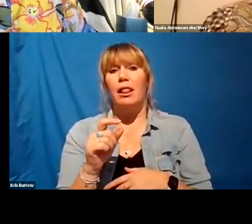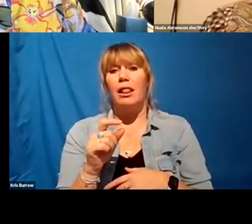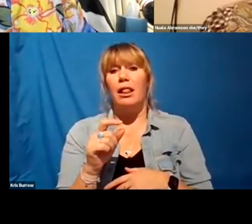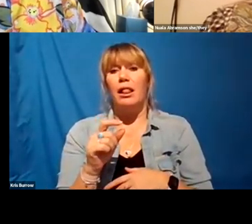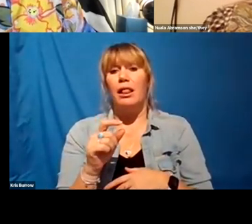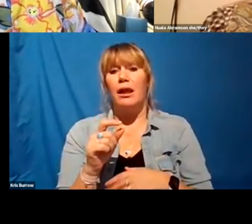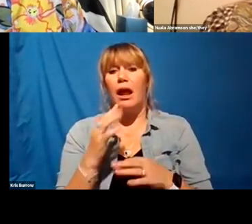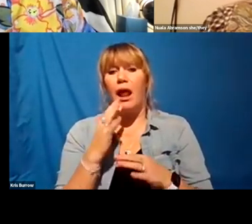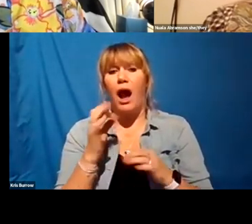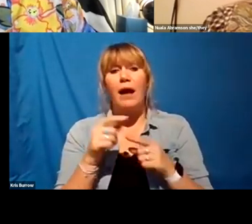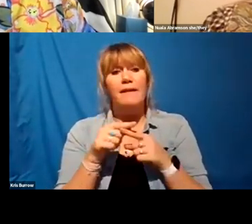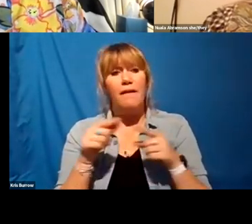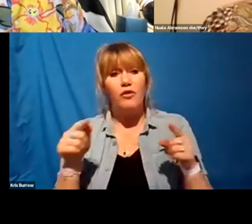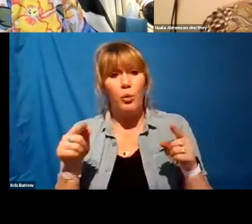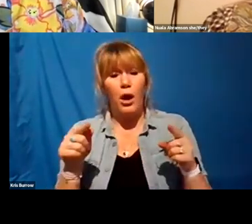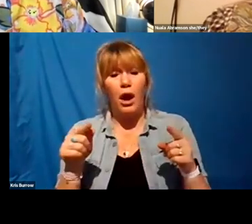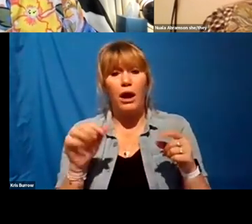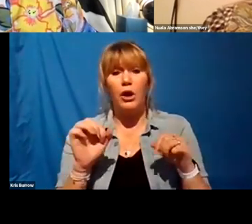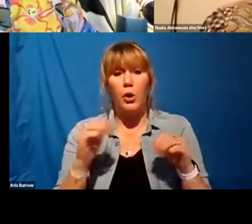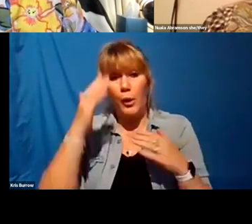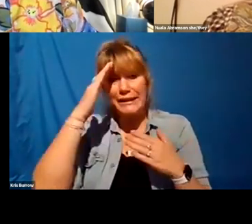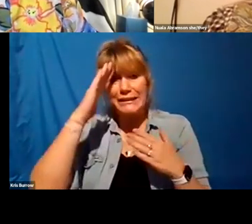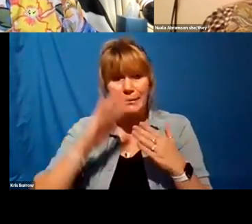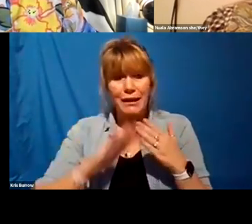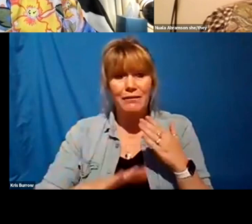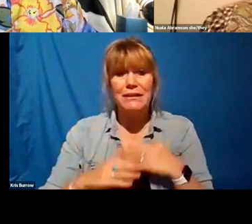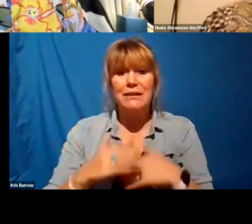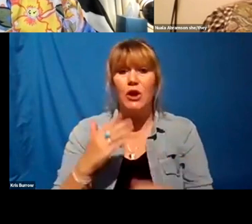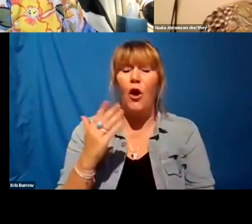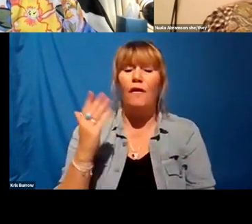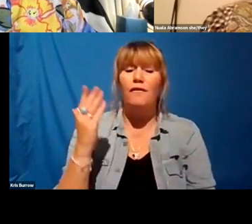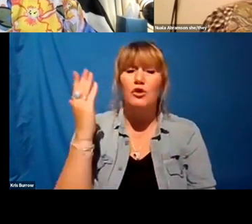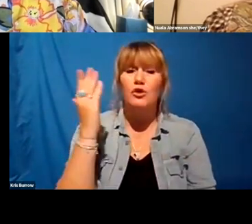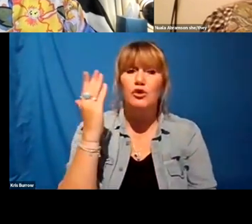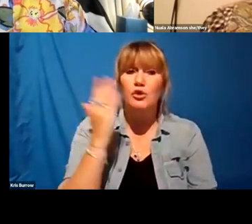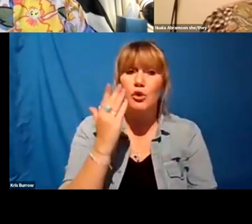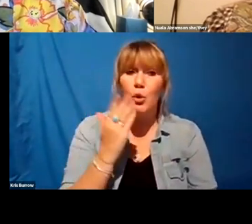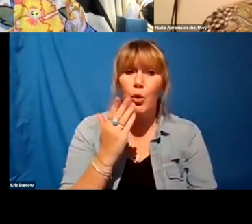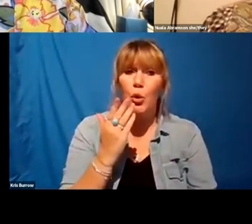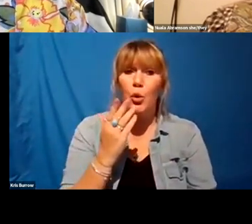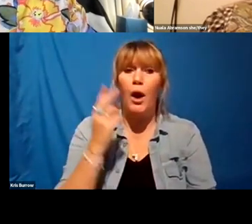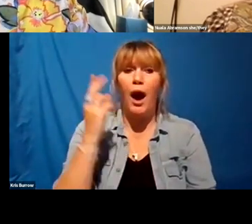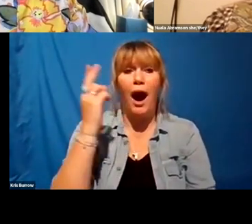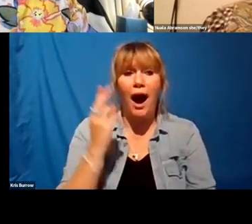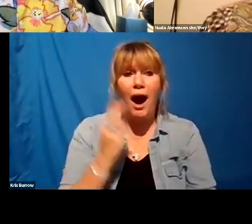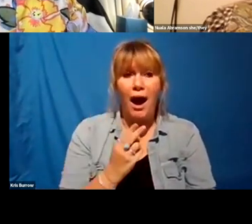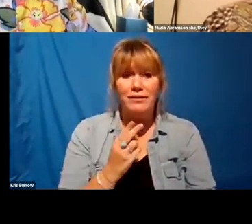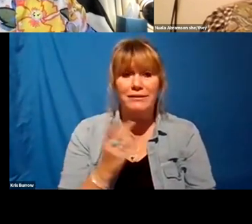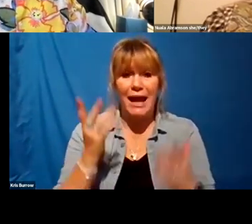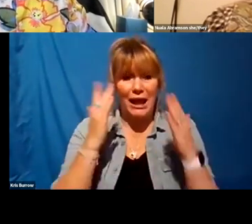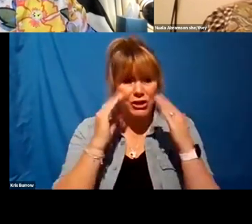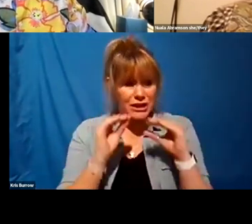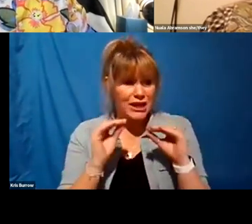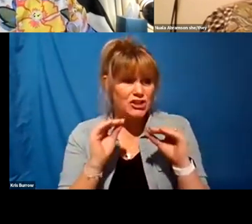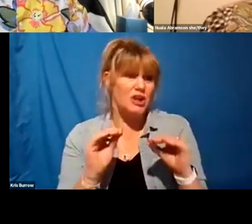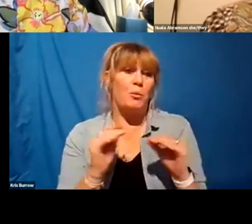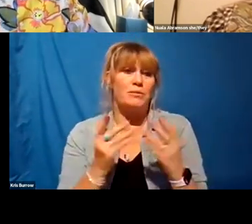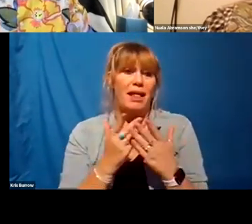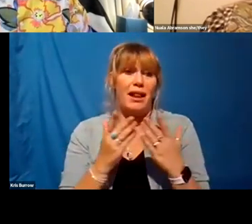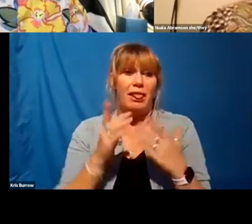I ask about your experiences of school art education, and did anything at school switch you on to embroidery?